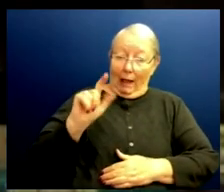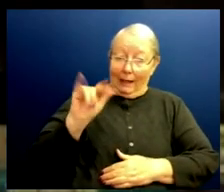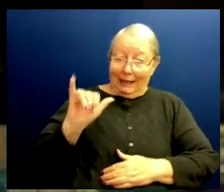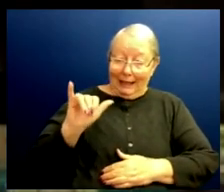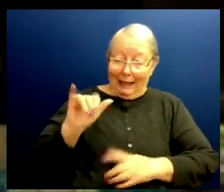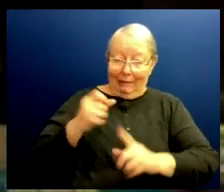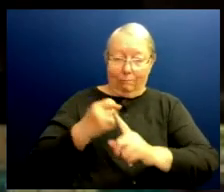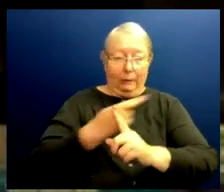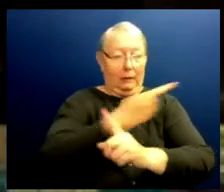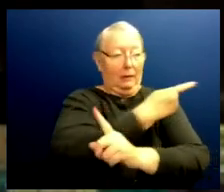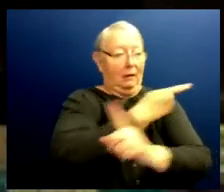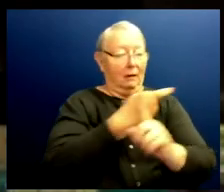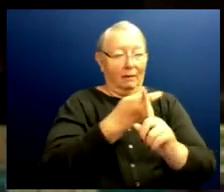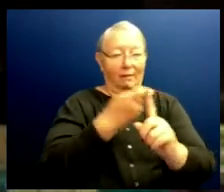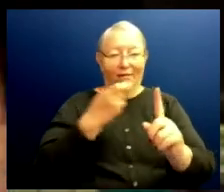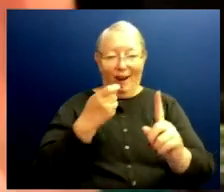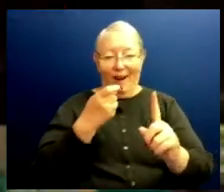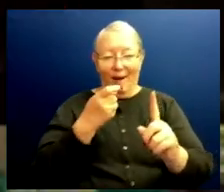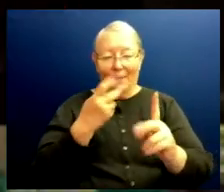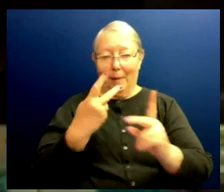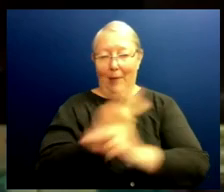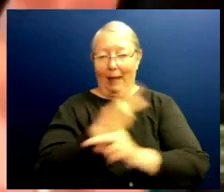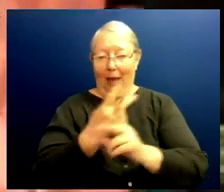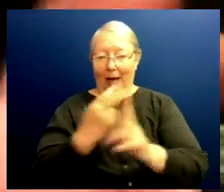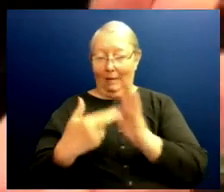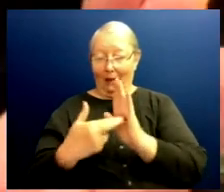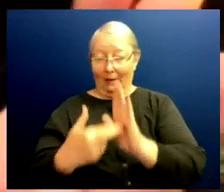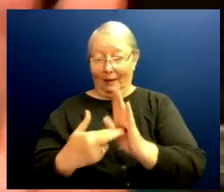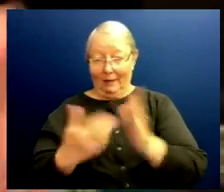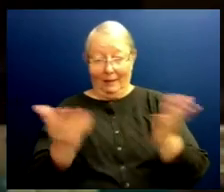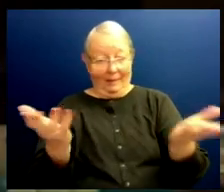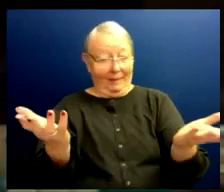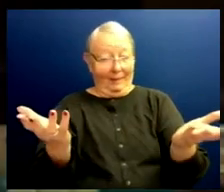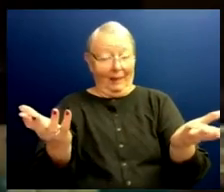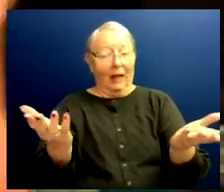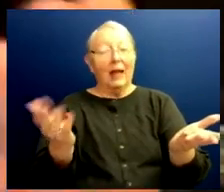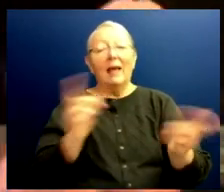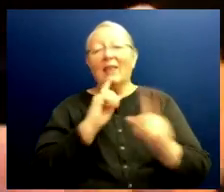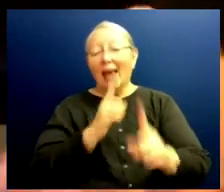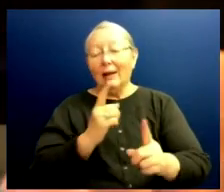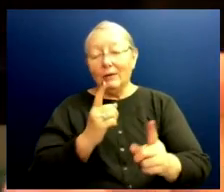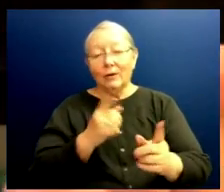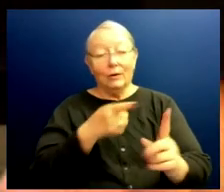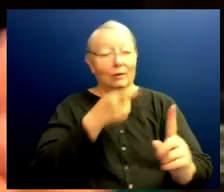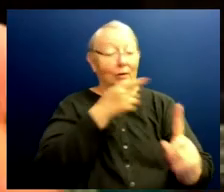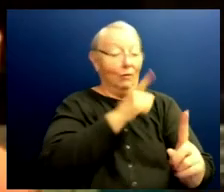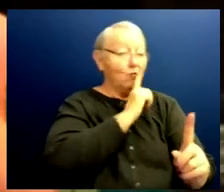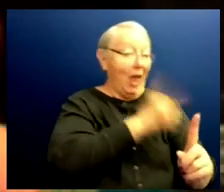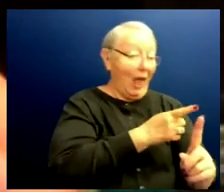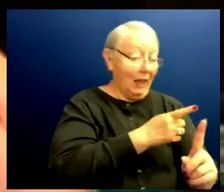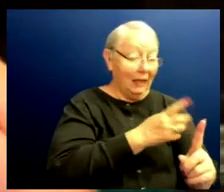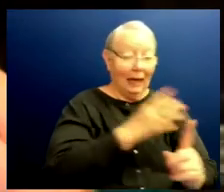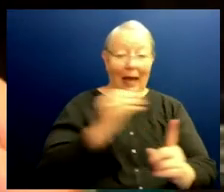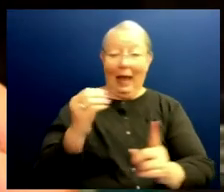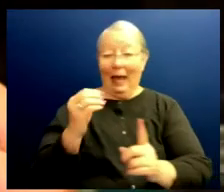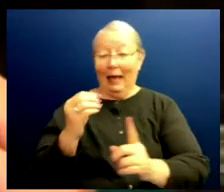mathematical representation? Mm-hmm. And the answer is that there probably is a deviation, but it's hard for us to know